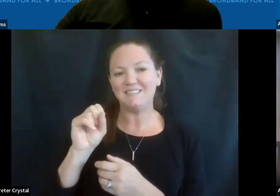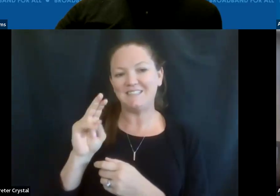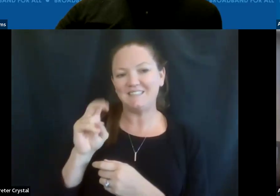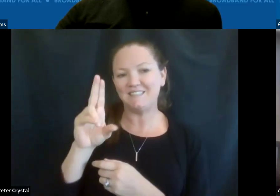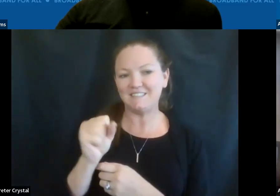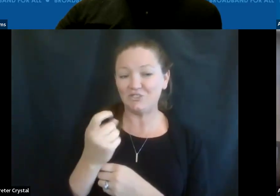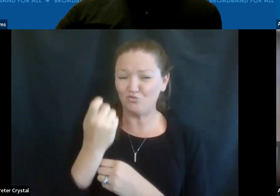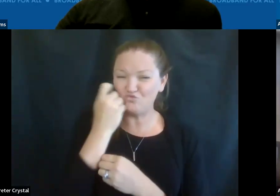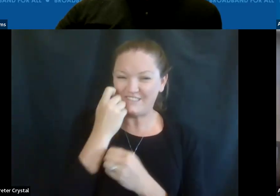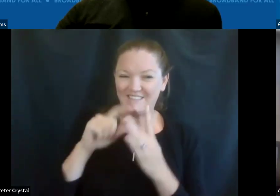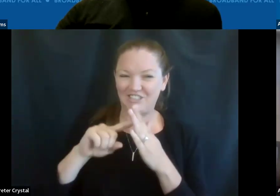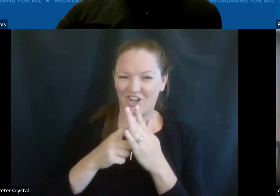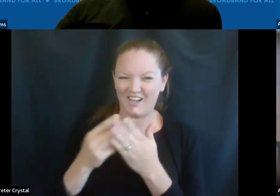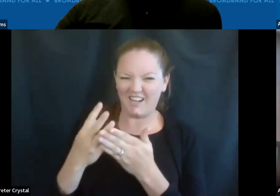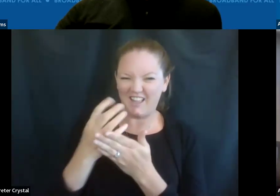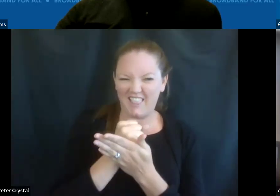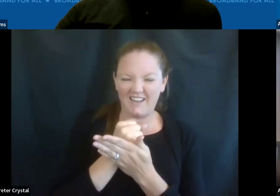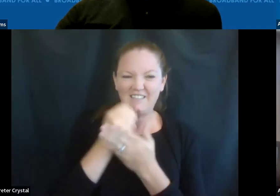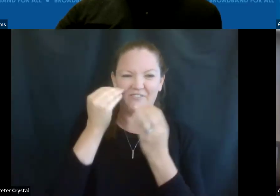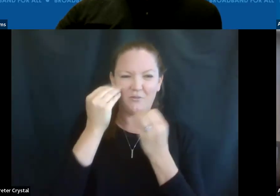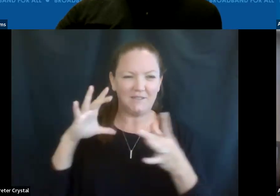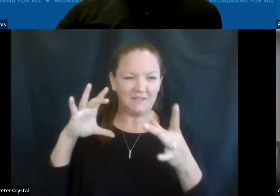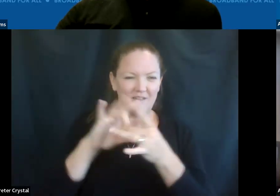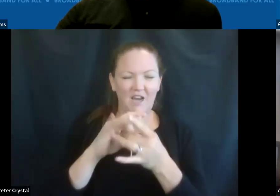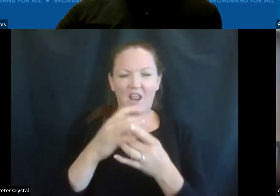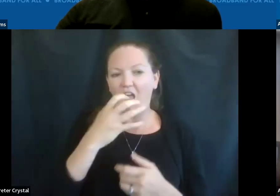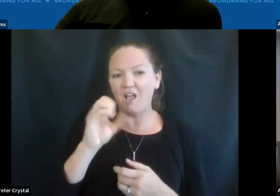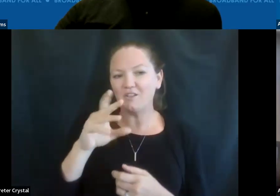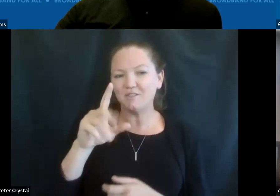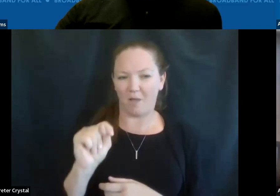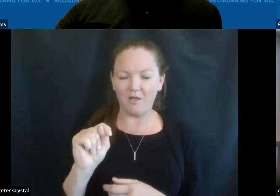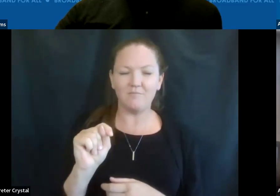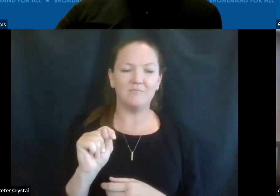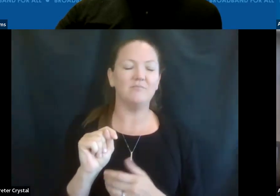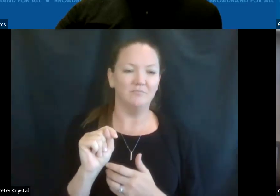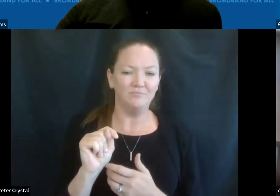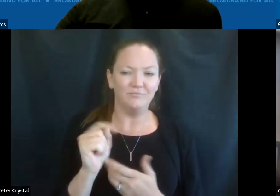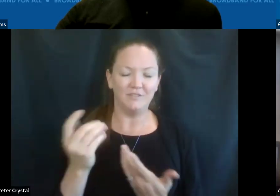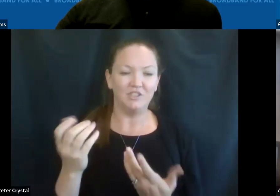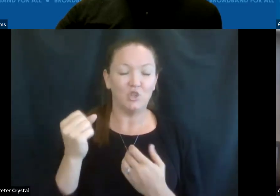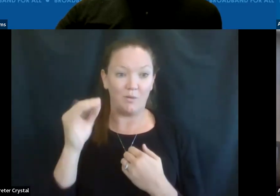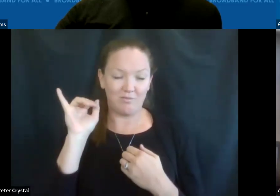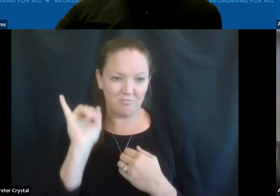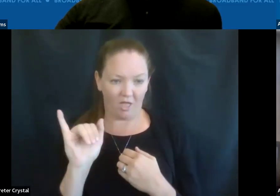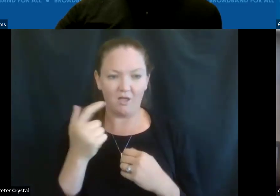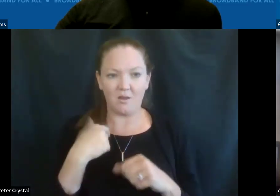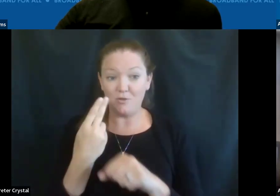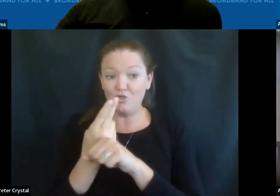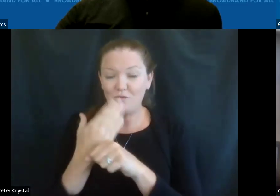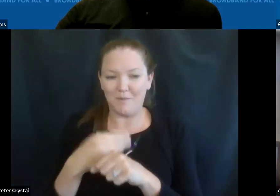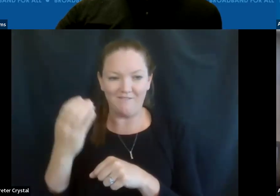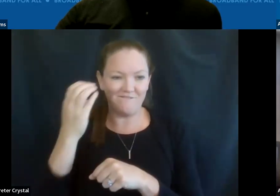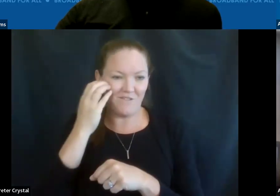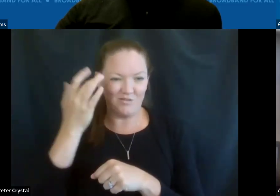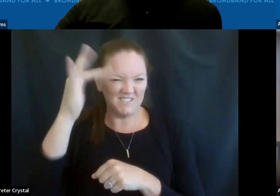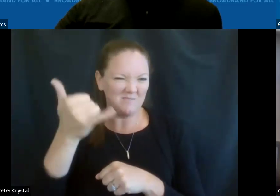to collect data on use of hotspots, to the degree that that's what you're getting at, right? The idea that I'm using my